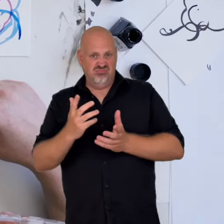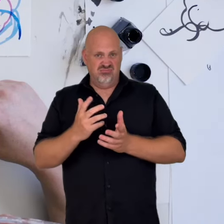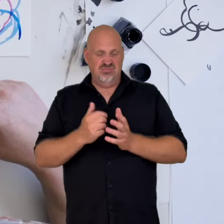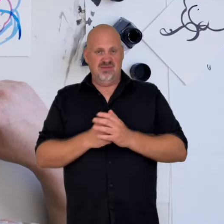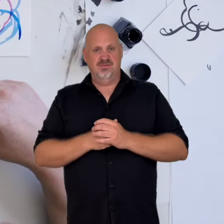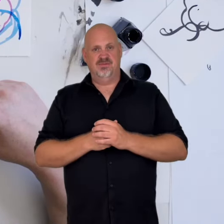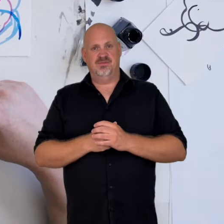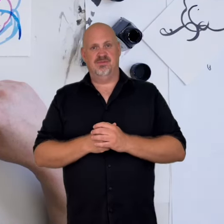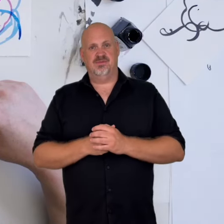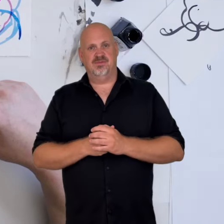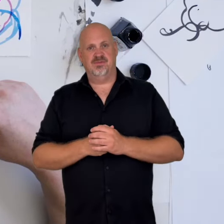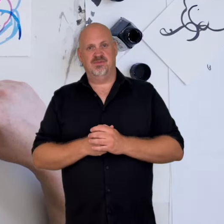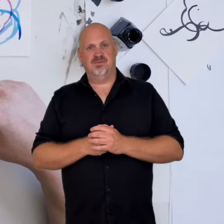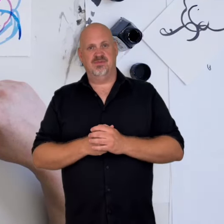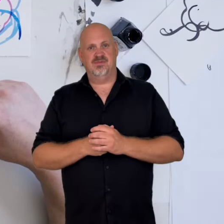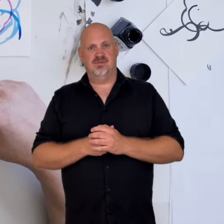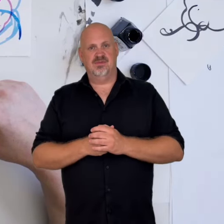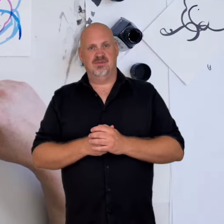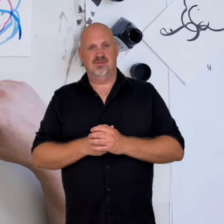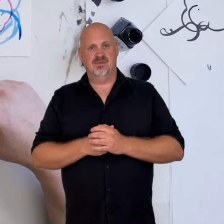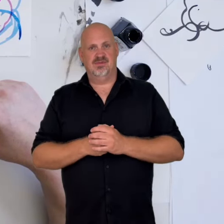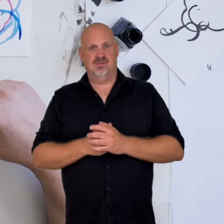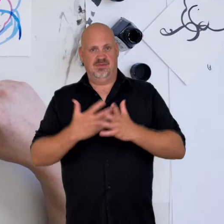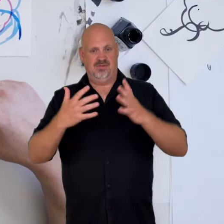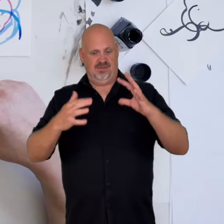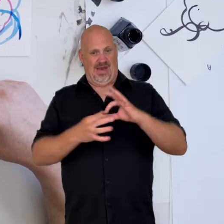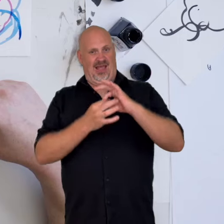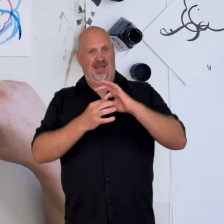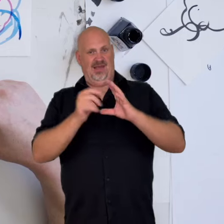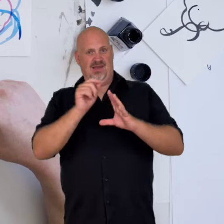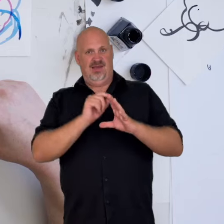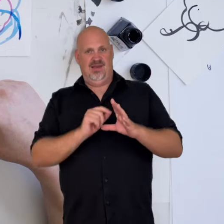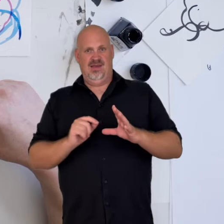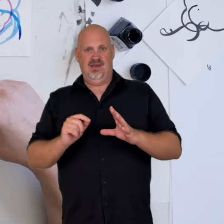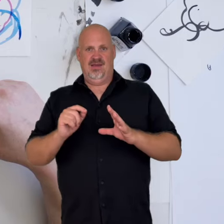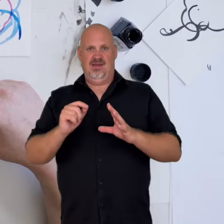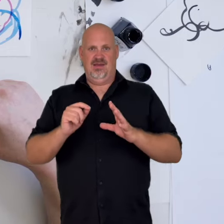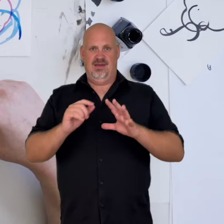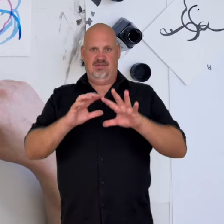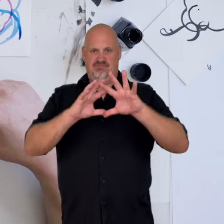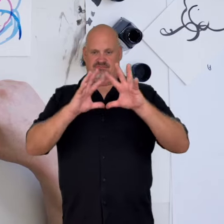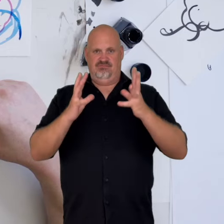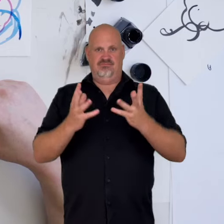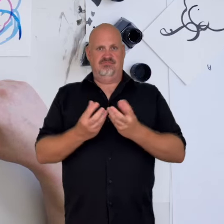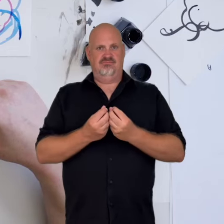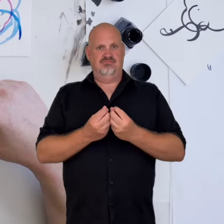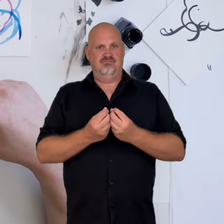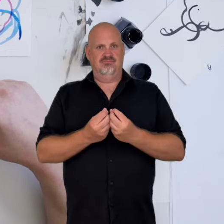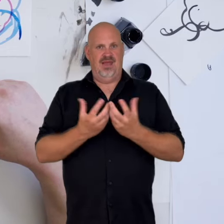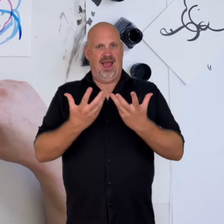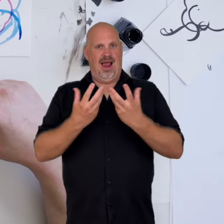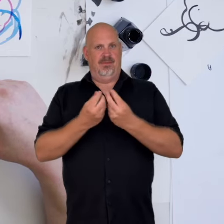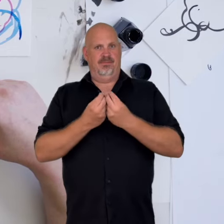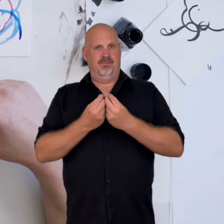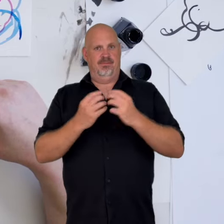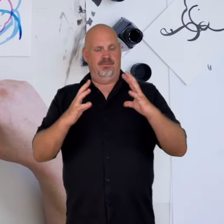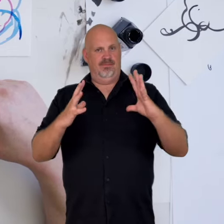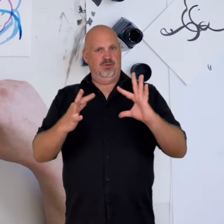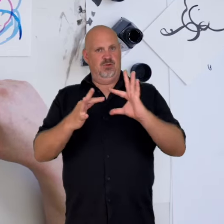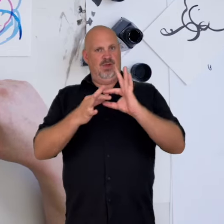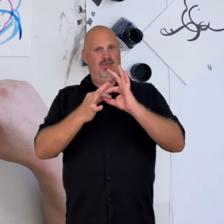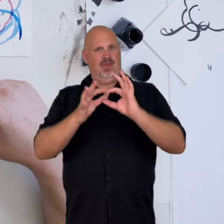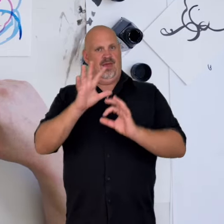just doesn't matter if it wobbles around a bit, it's all part of the fun of the fair. Super fine going through here